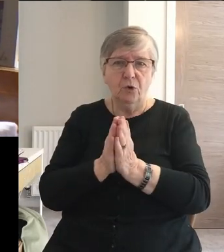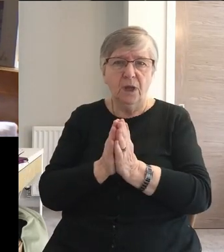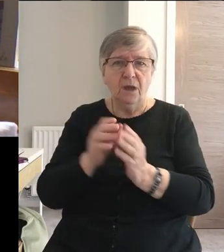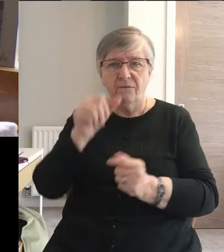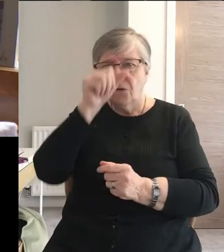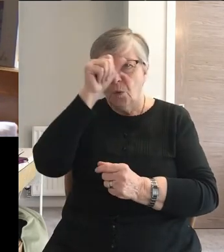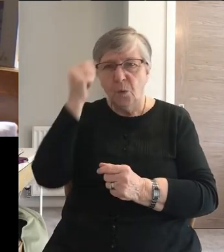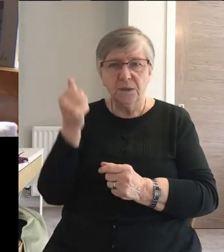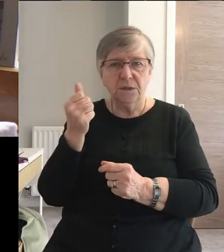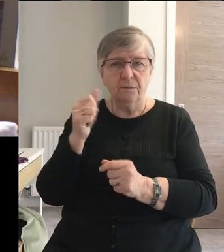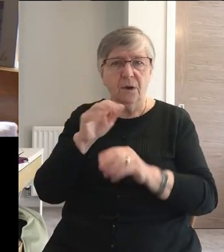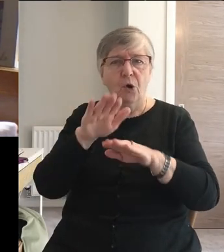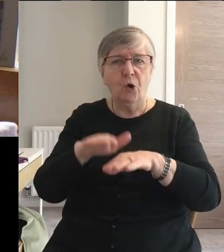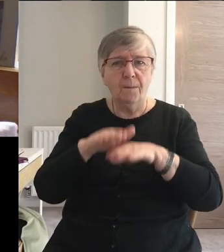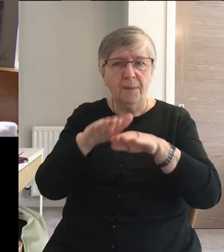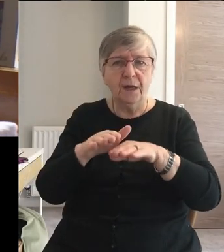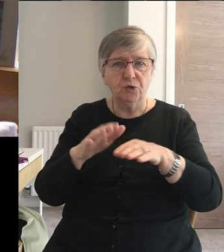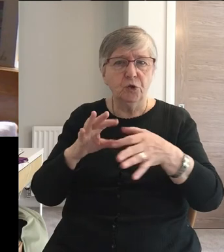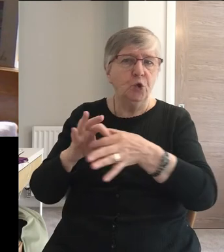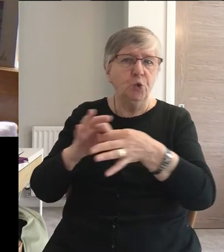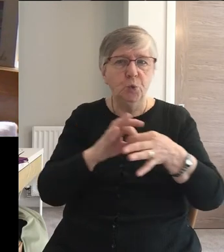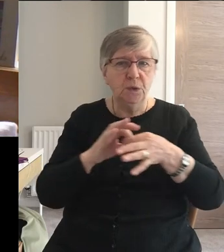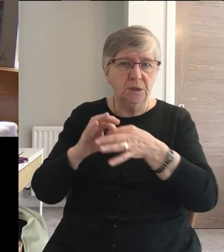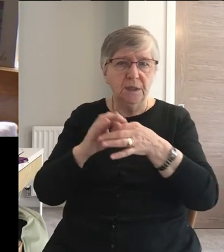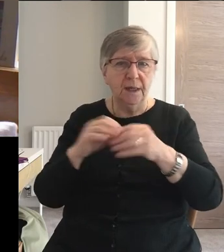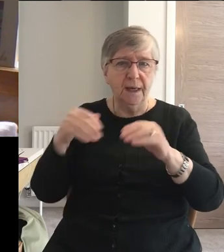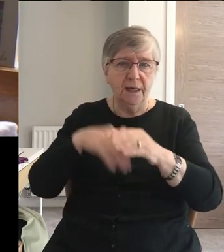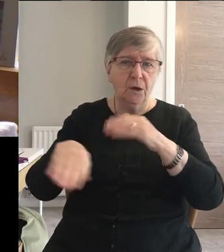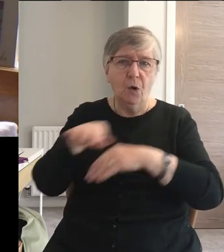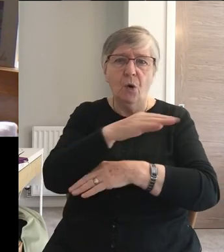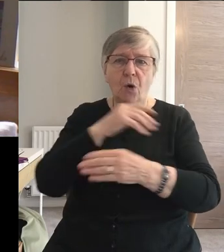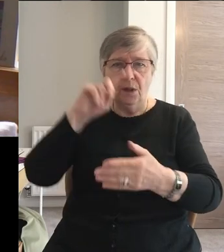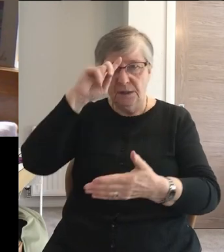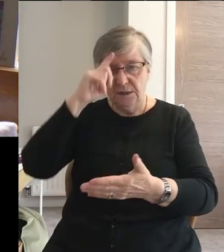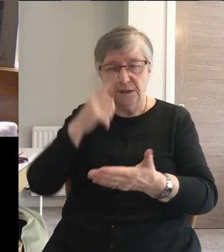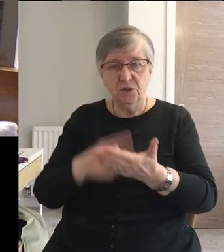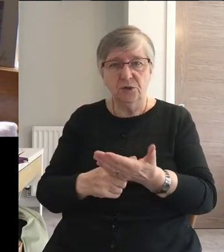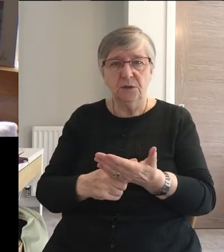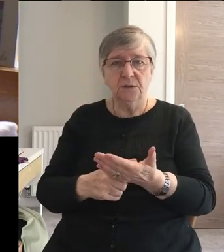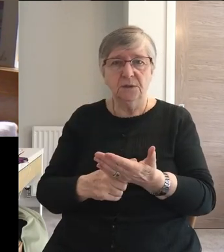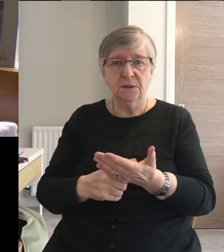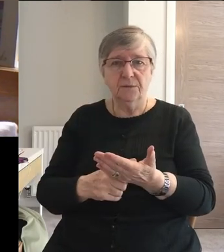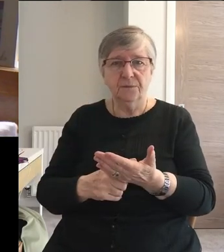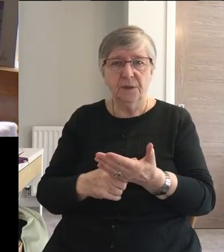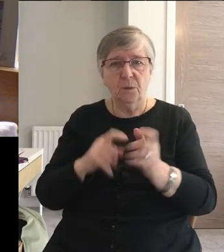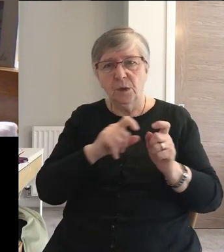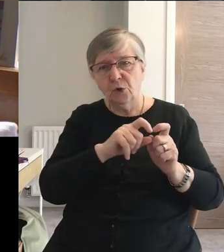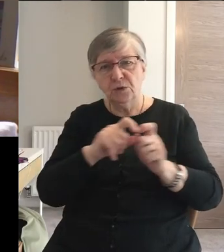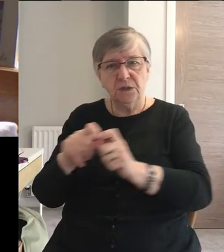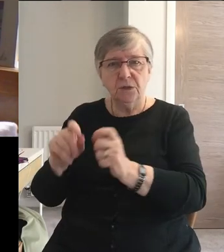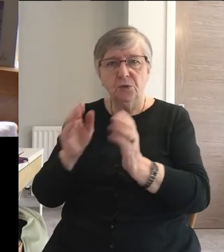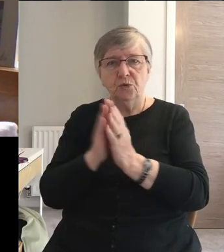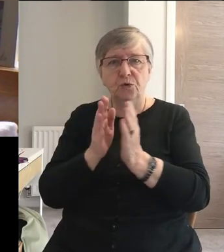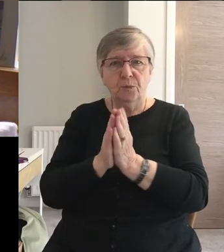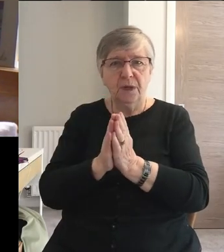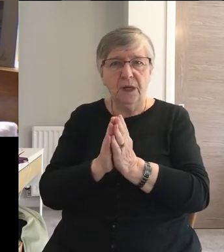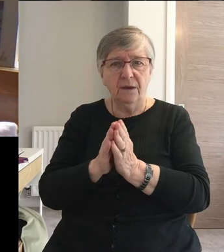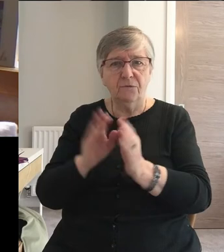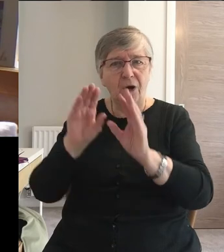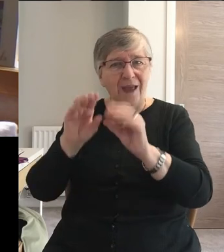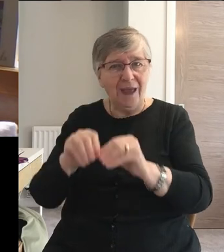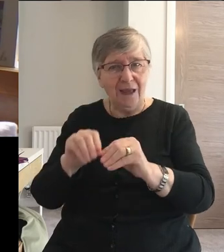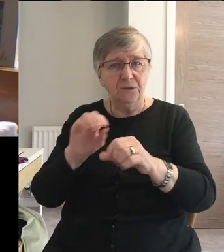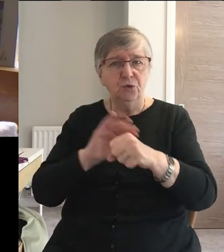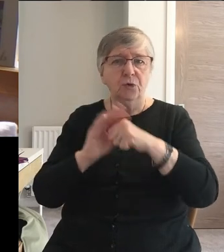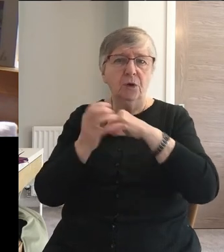wisdom, compassion, and unity in all their decisions. We continue to pray for an end to the